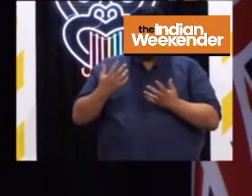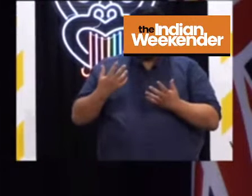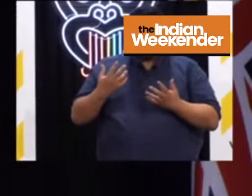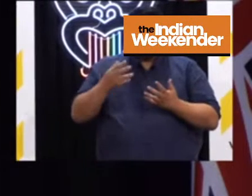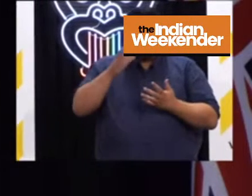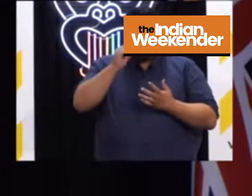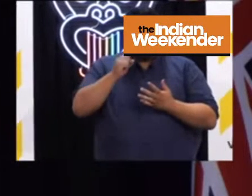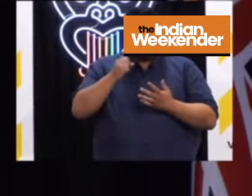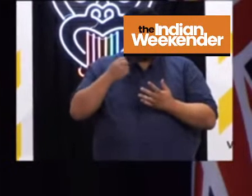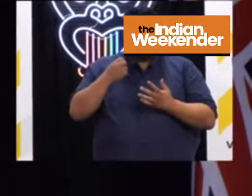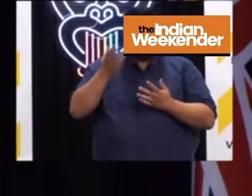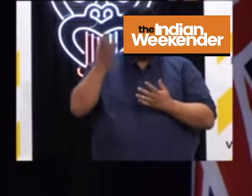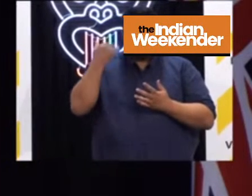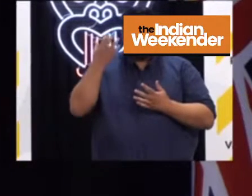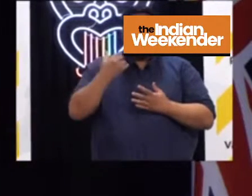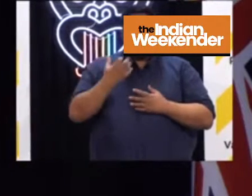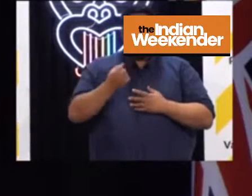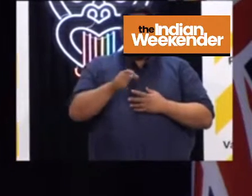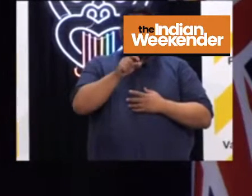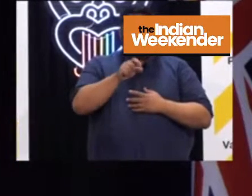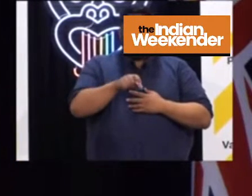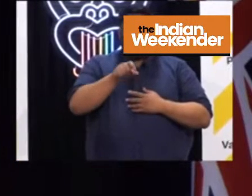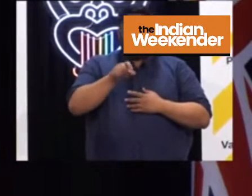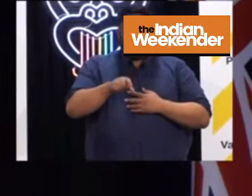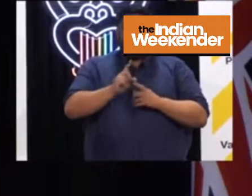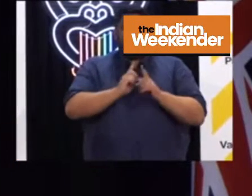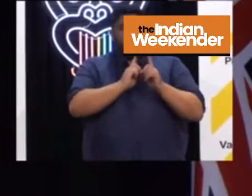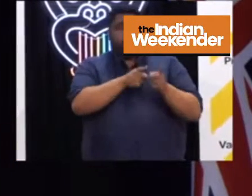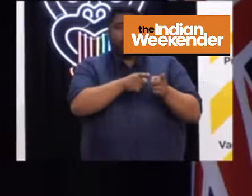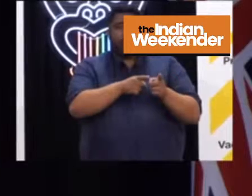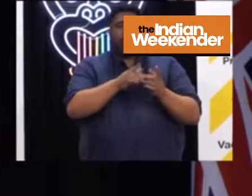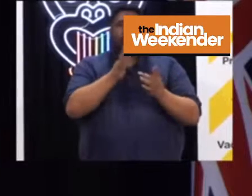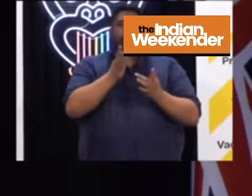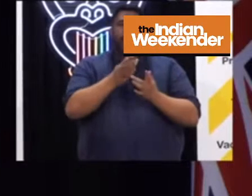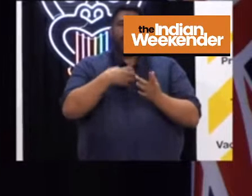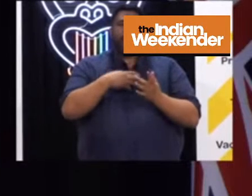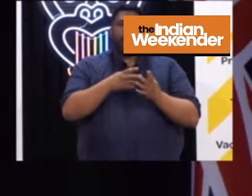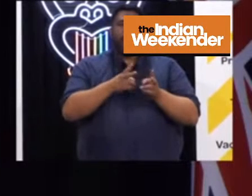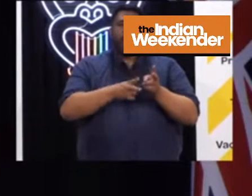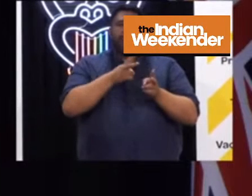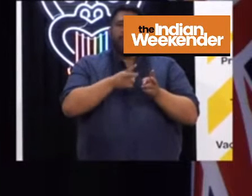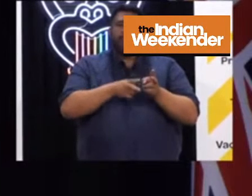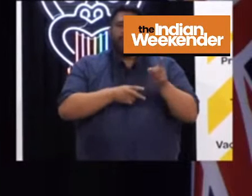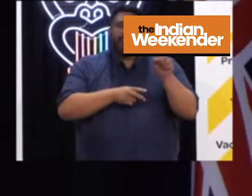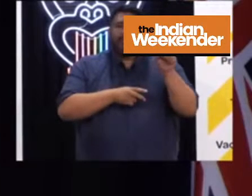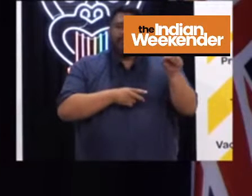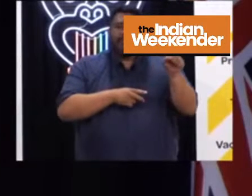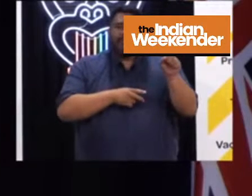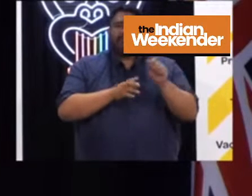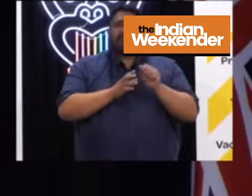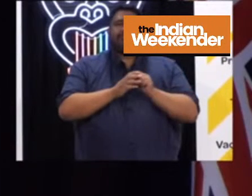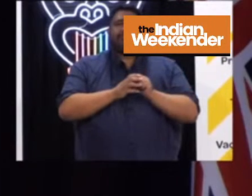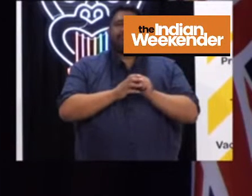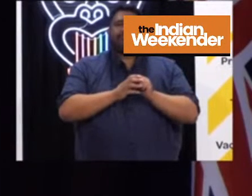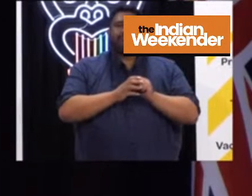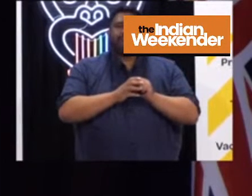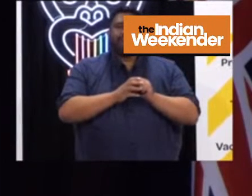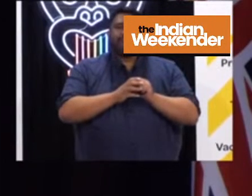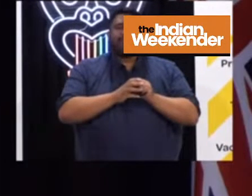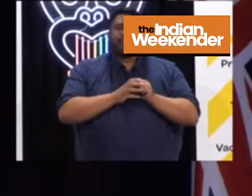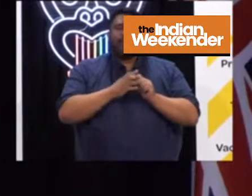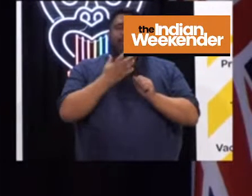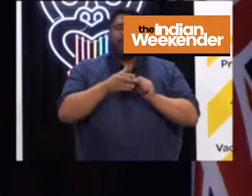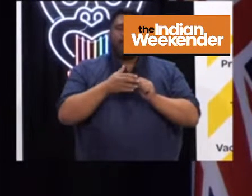who received services at Middlemore Hospital in a range of different places. And in following up those individuals, that led